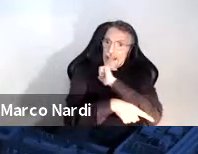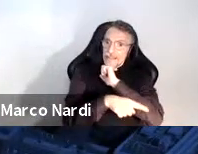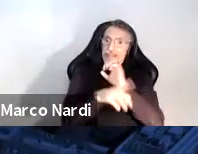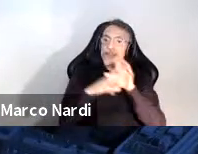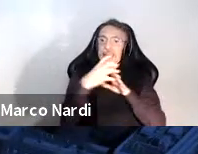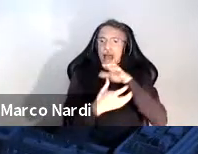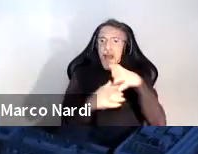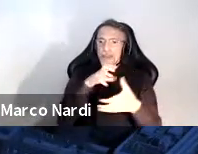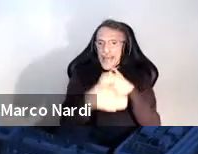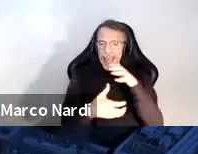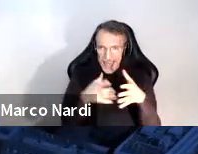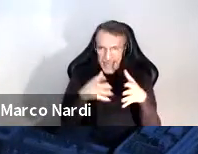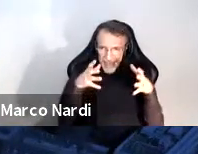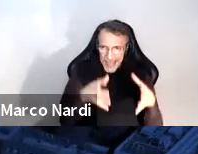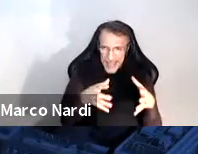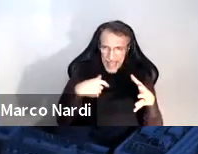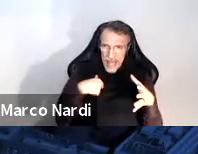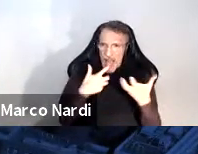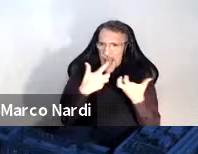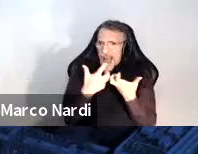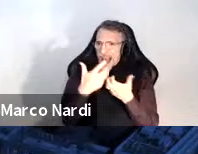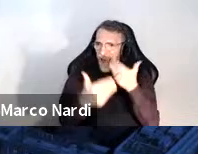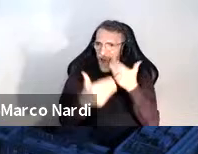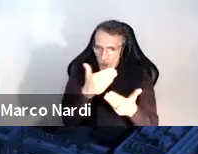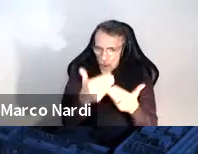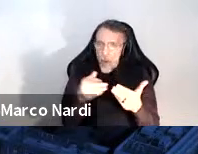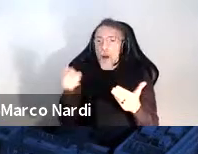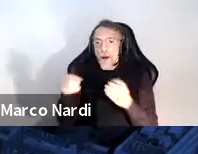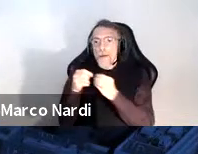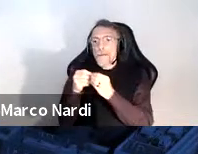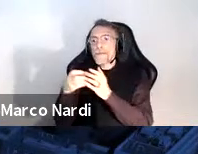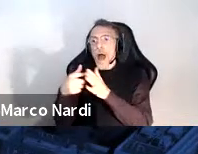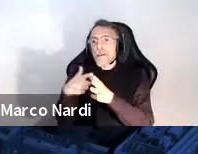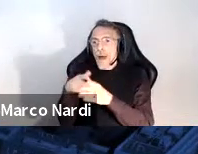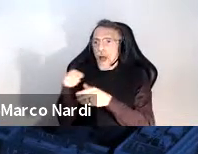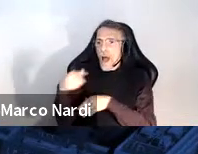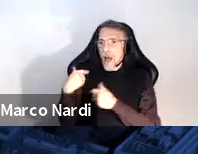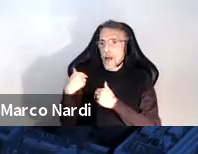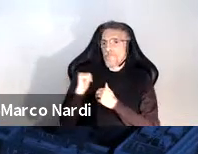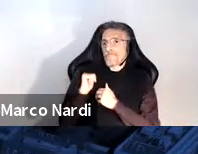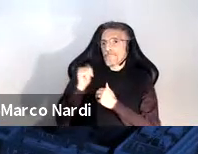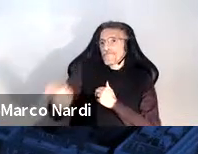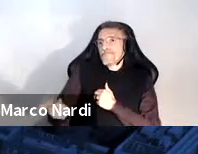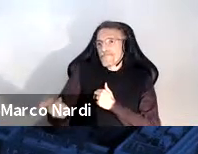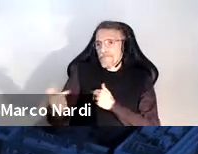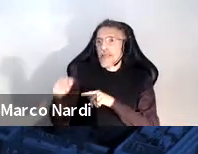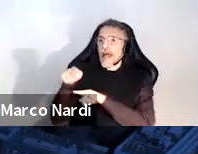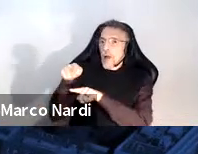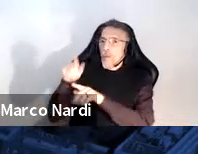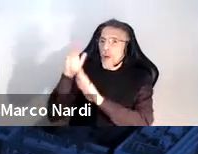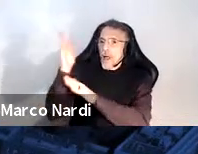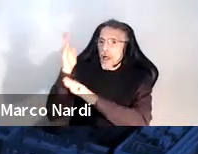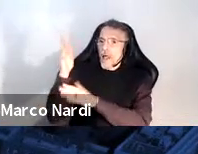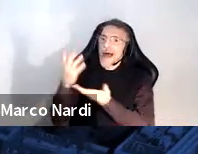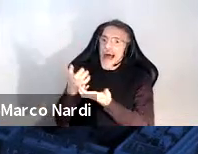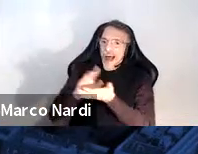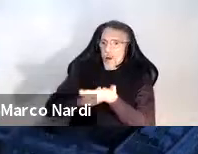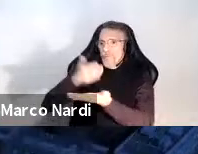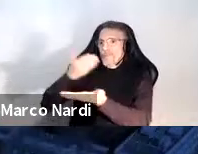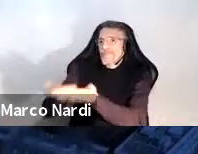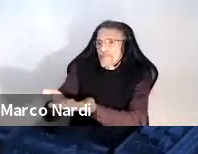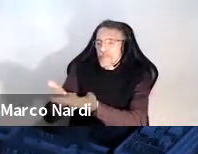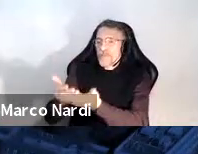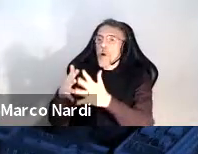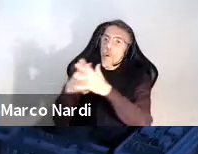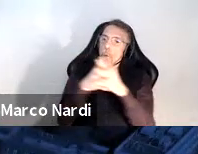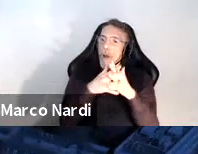a more detailed analysis of the impact of these dynamics, and using also examples from West Africa. So